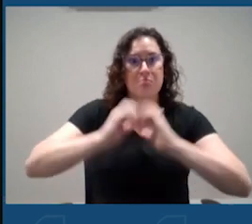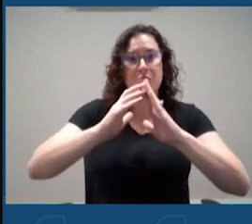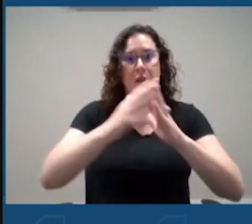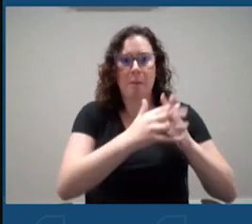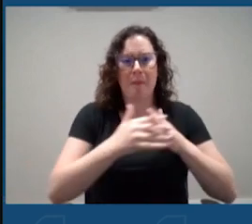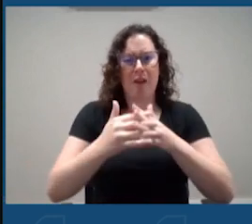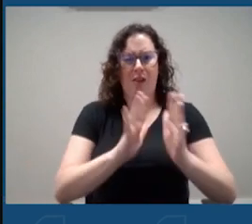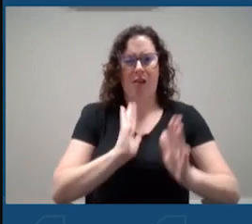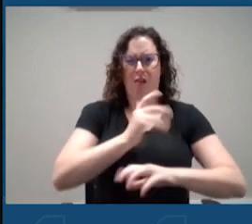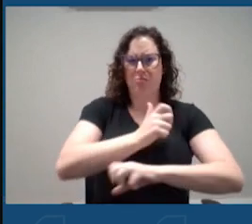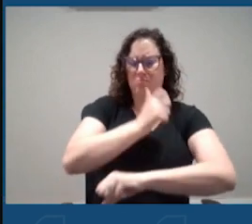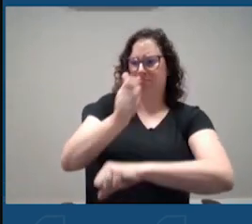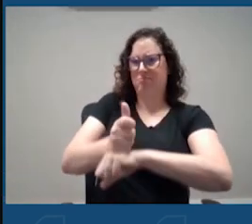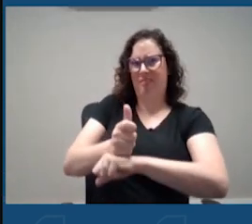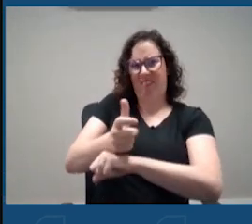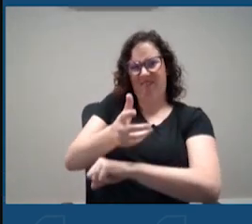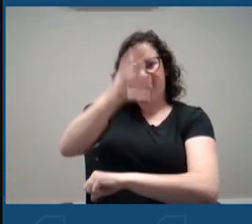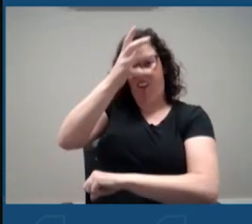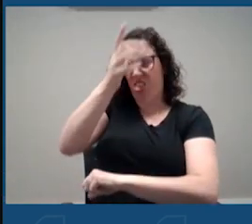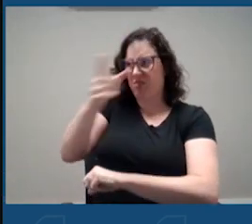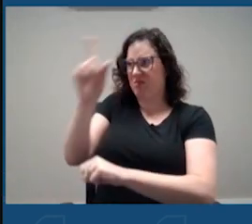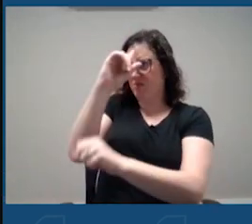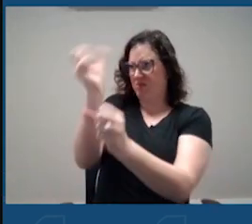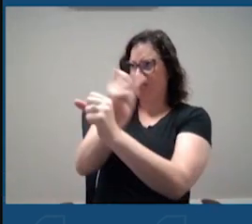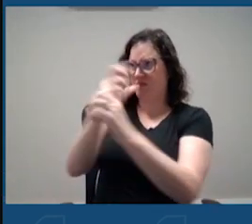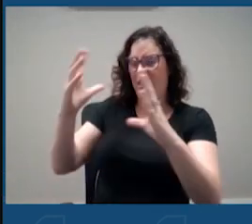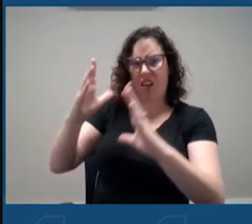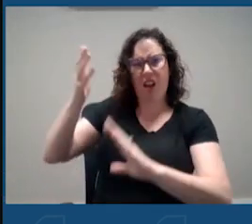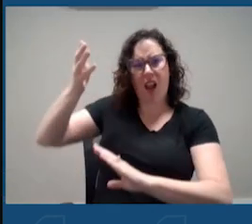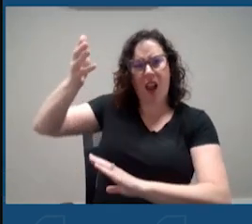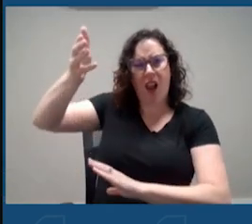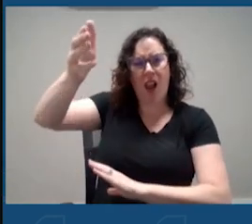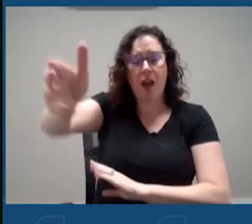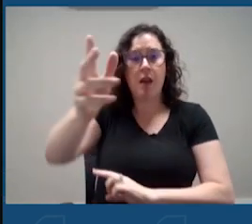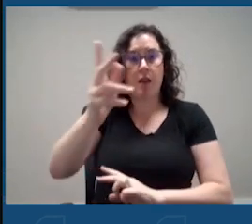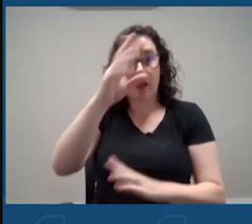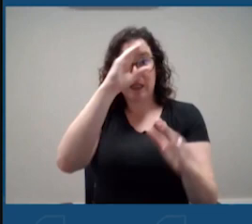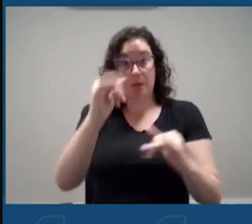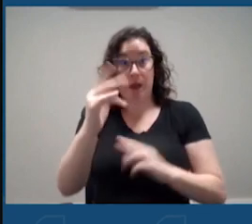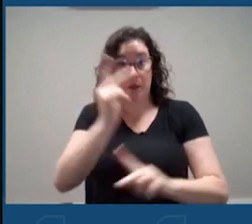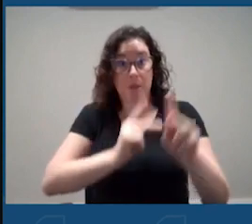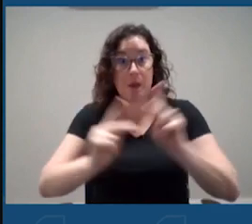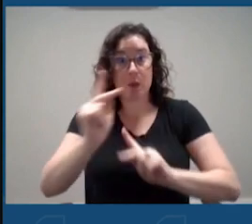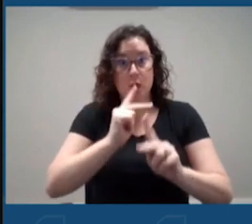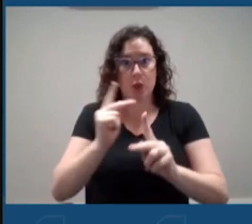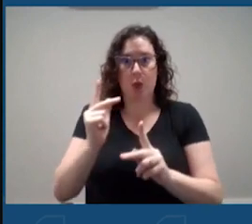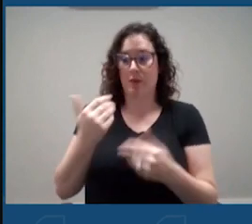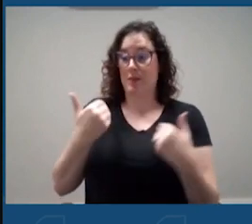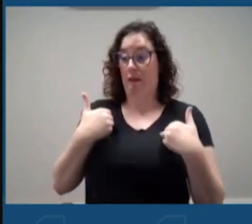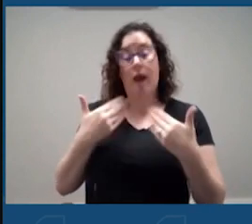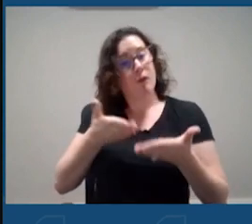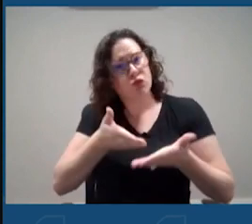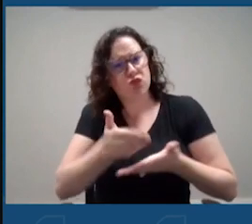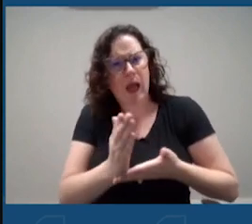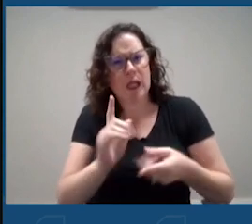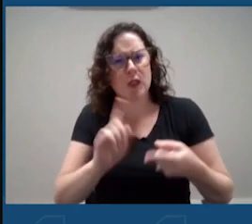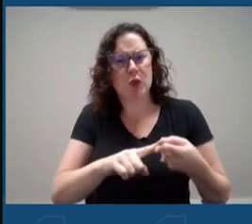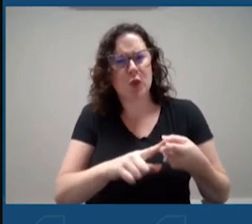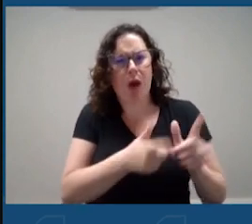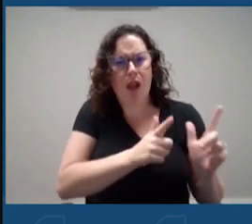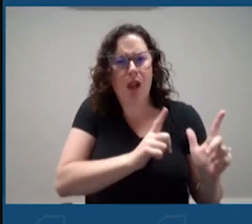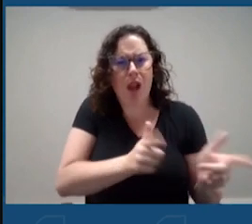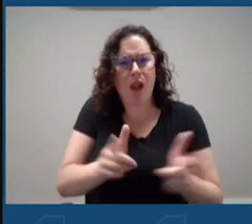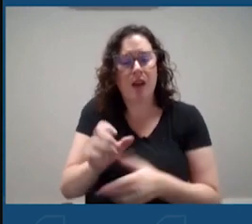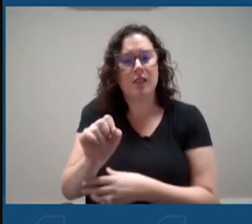that this many years away, that they would expect people to claim a right to an assault weapon. So let's just